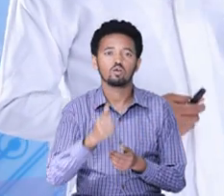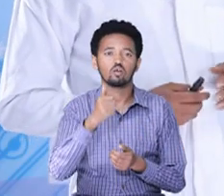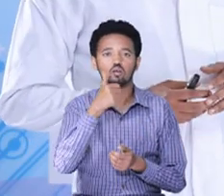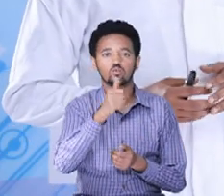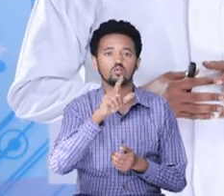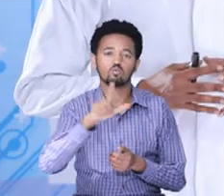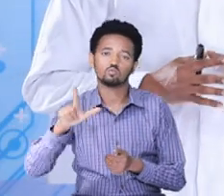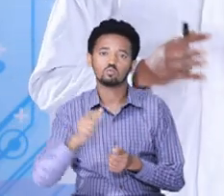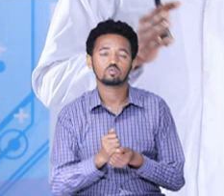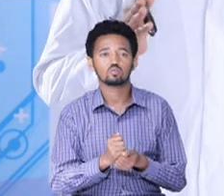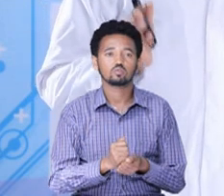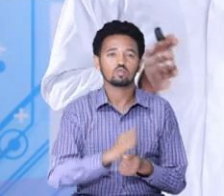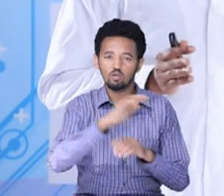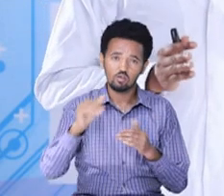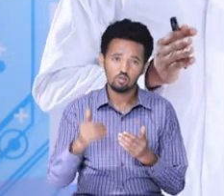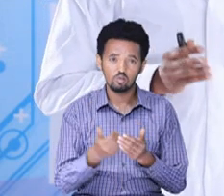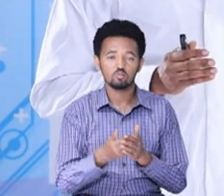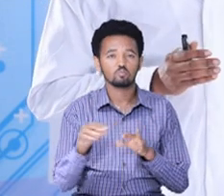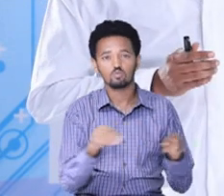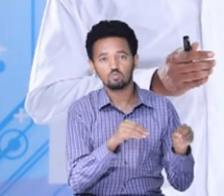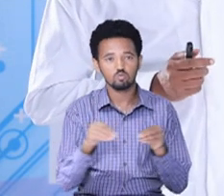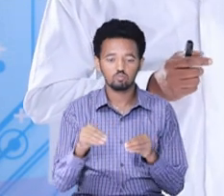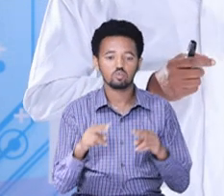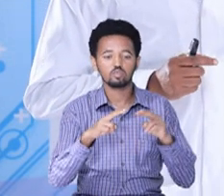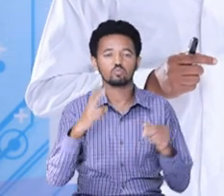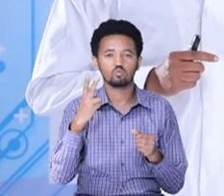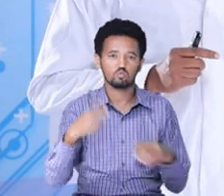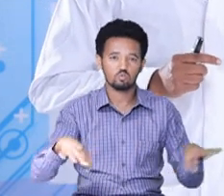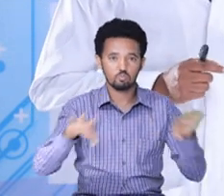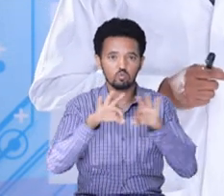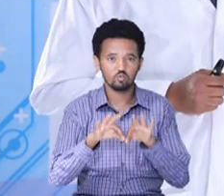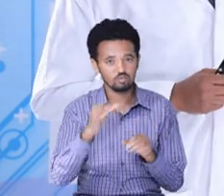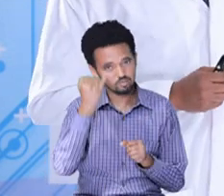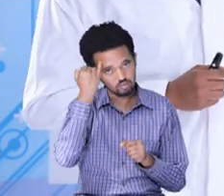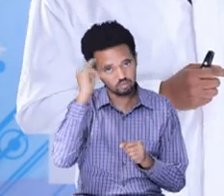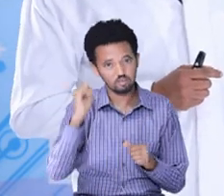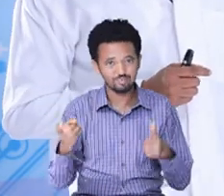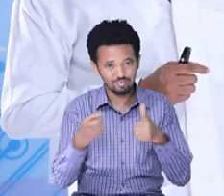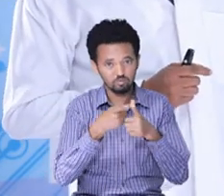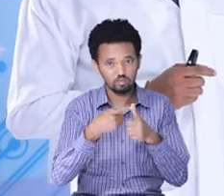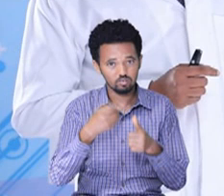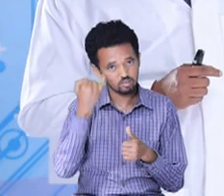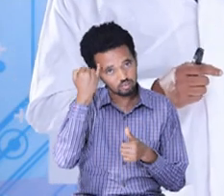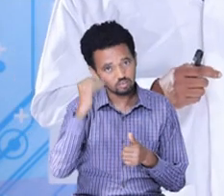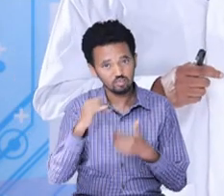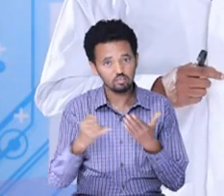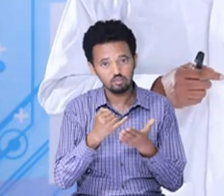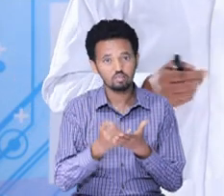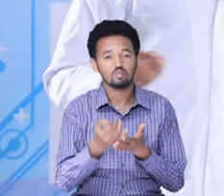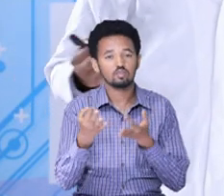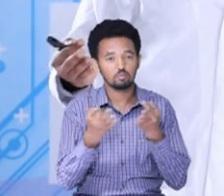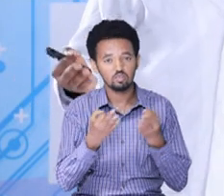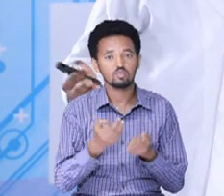The Pan-African movement expressed two main important ideas. The first idea, it is an expression